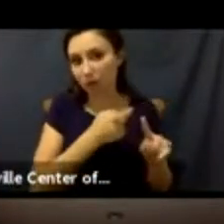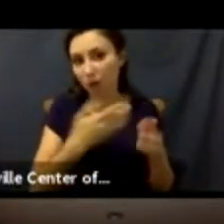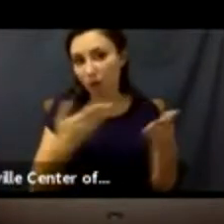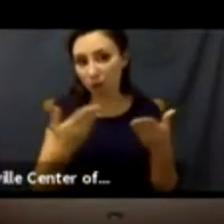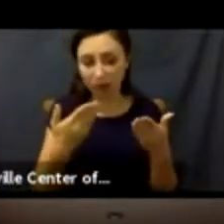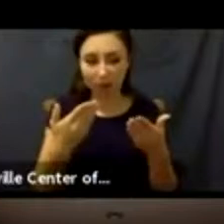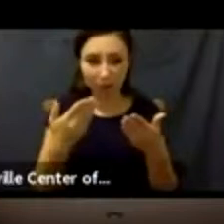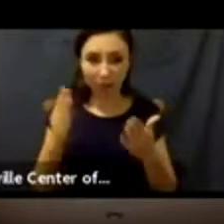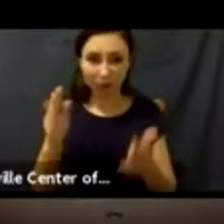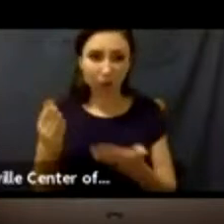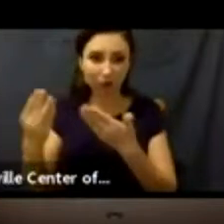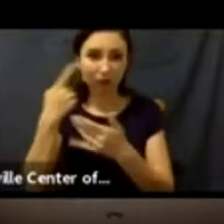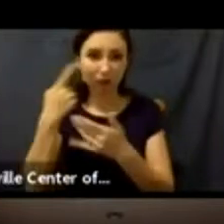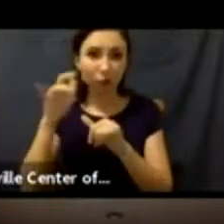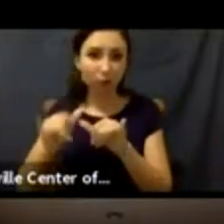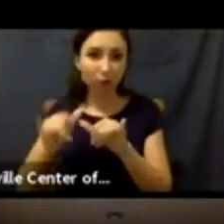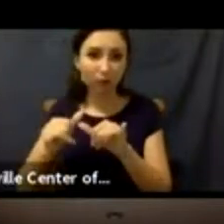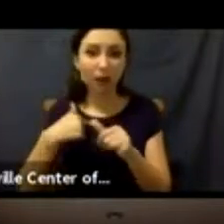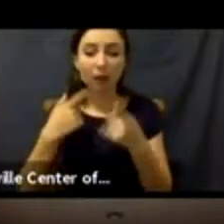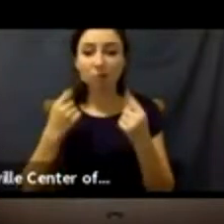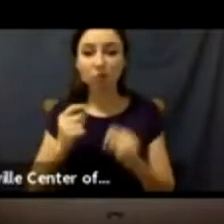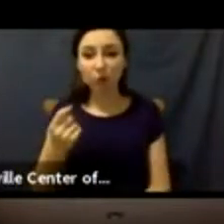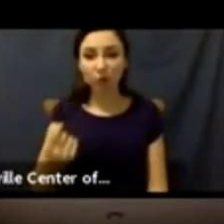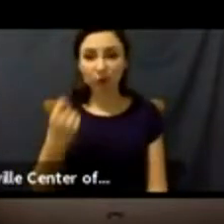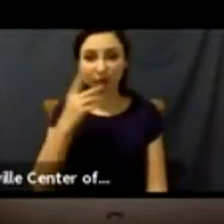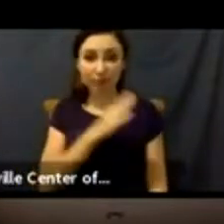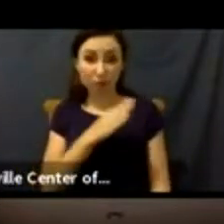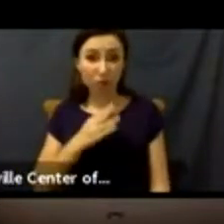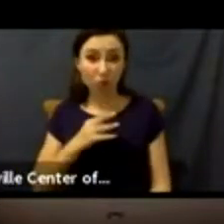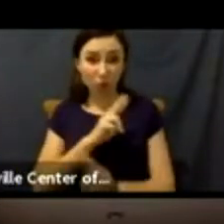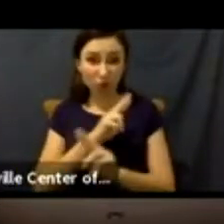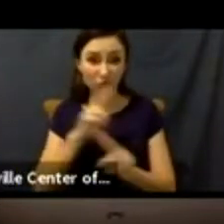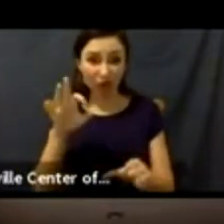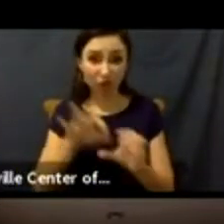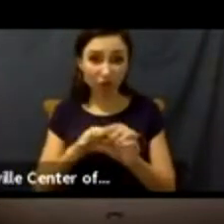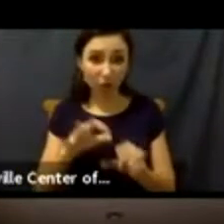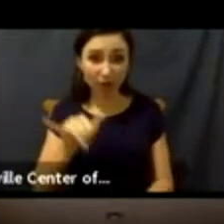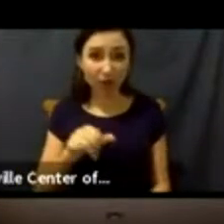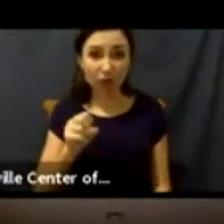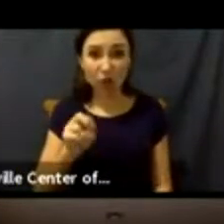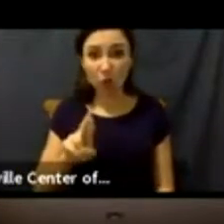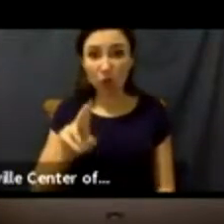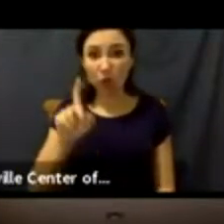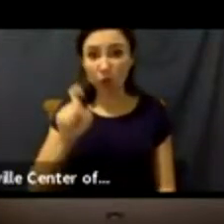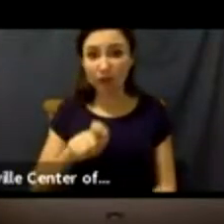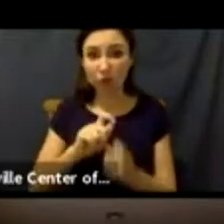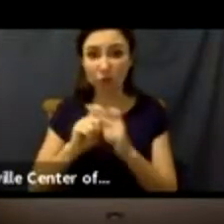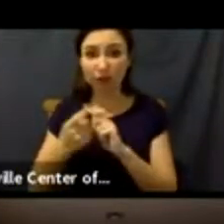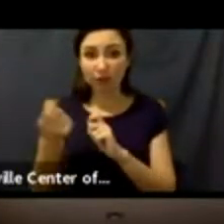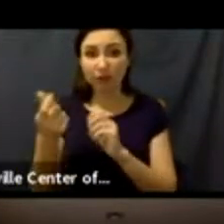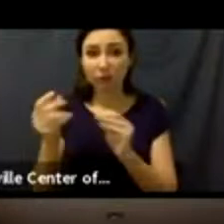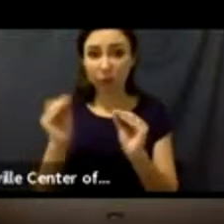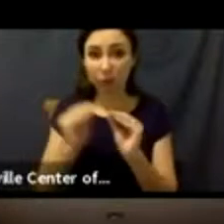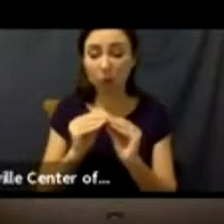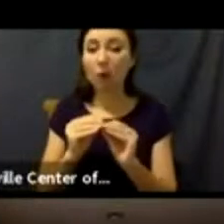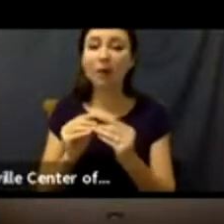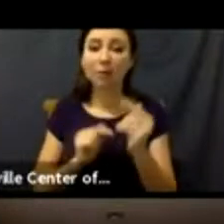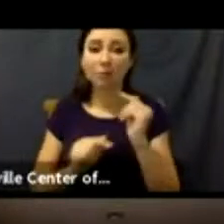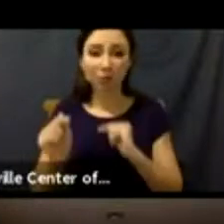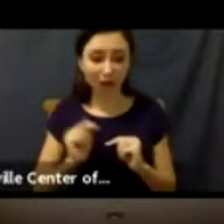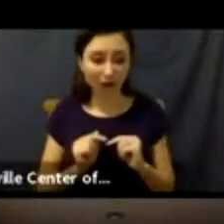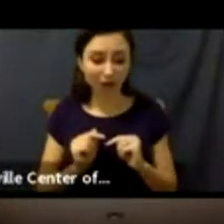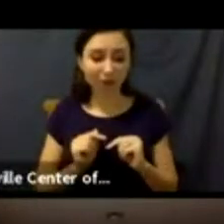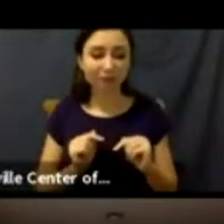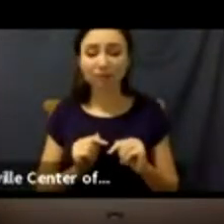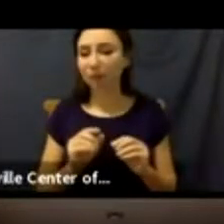I'm just trying to get a sense, is the board ready to vote on that, or do we need to tweak it a little bit more and bring it back? Because I mean, obviously